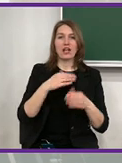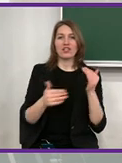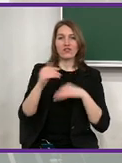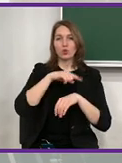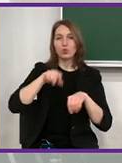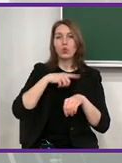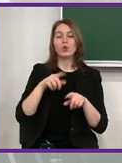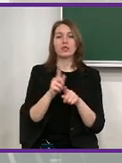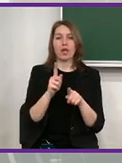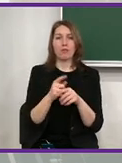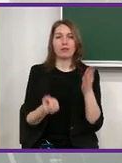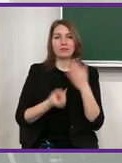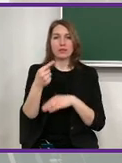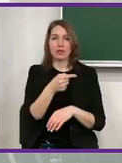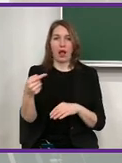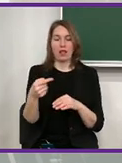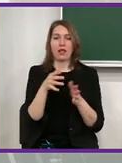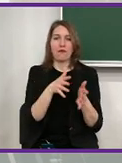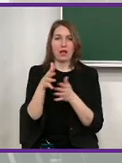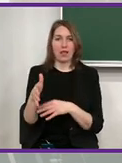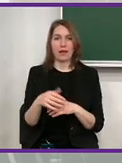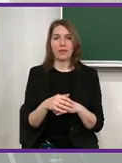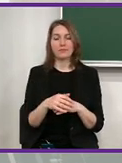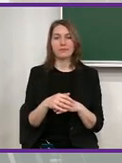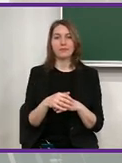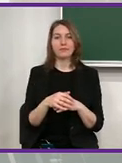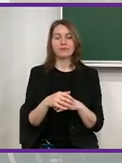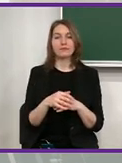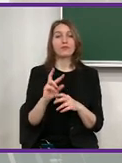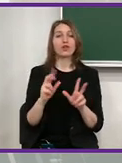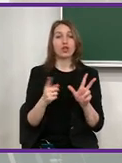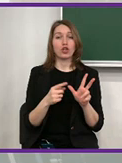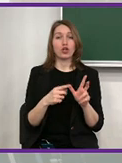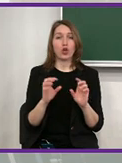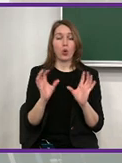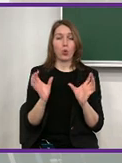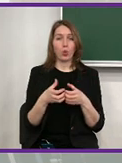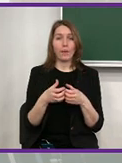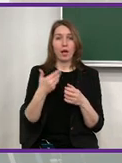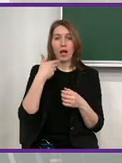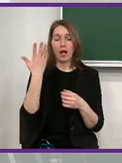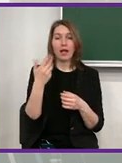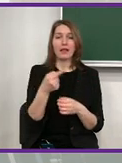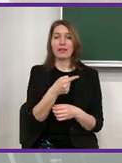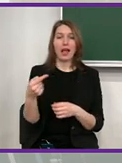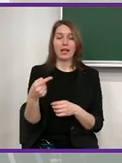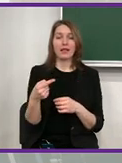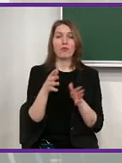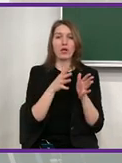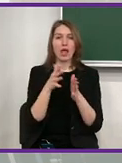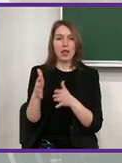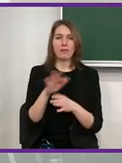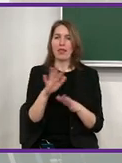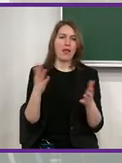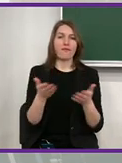ask employees to work overtime, excessive overtime or unpaid overtime, and this results in this negative impact. And